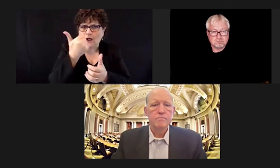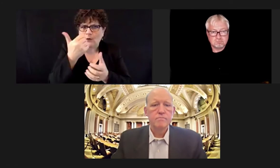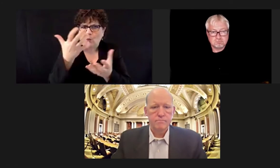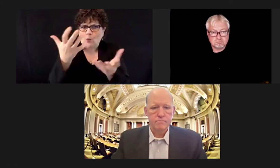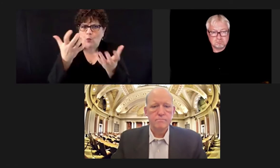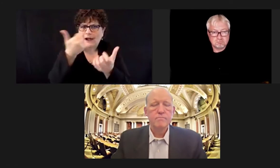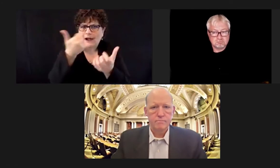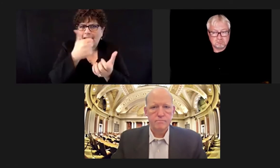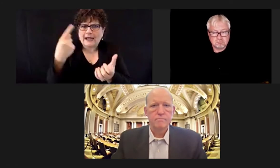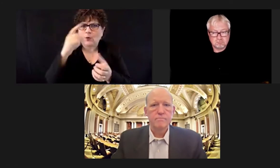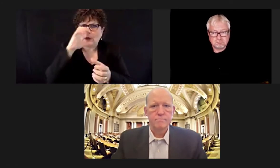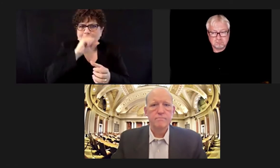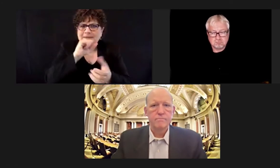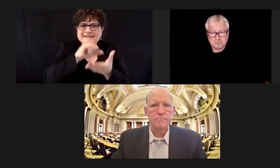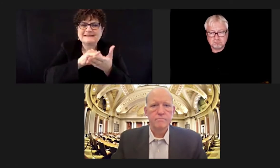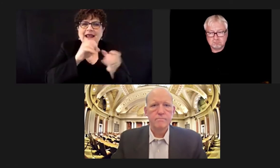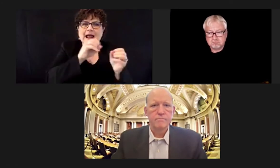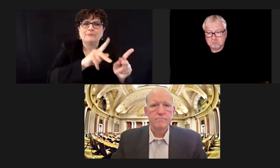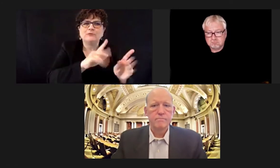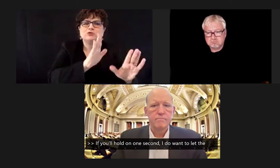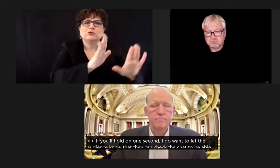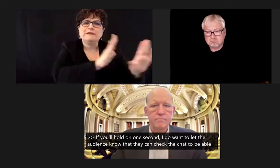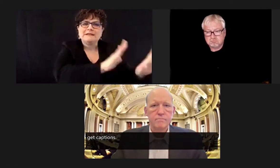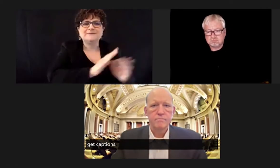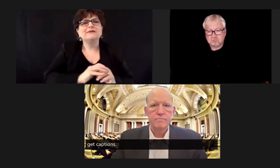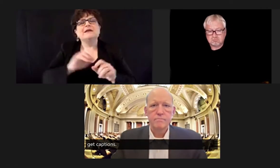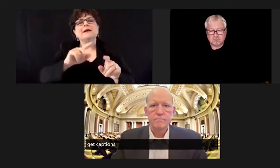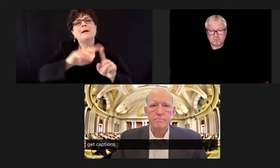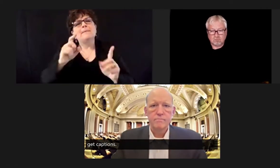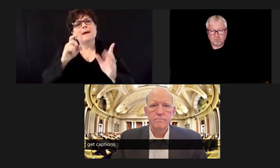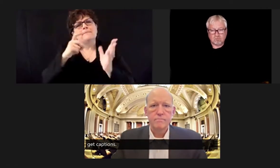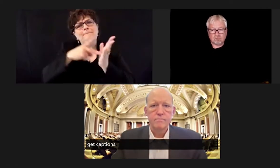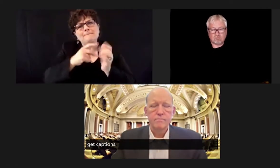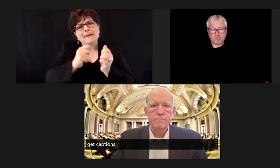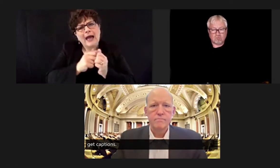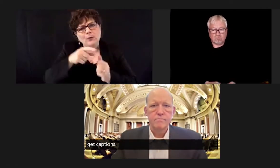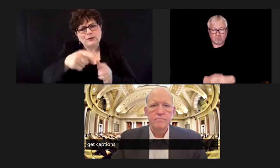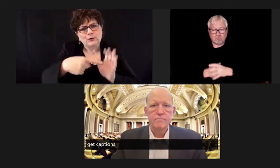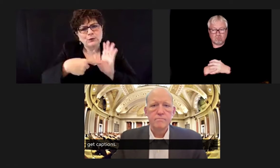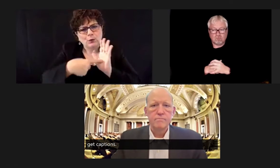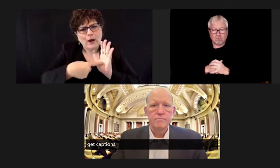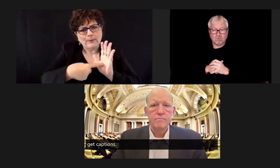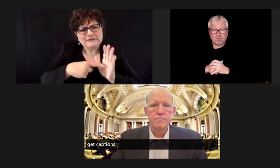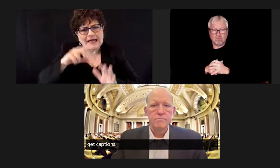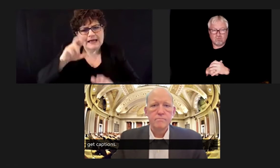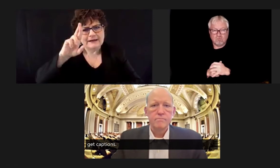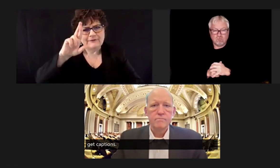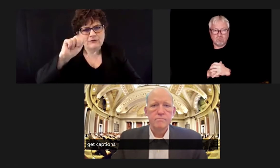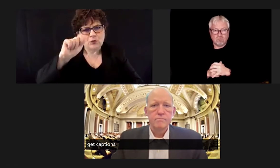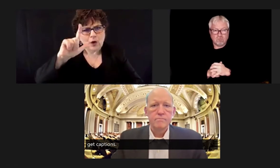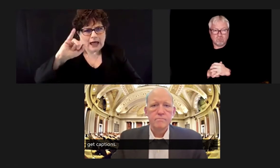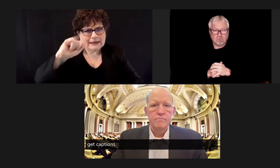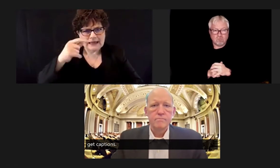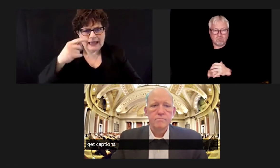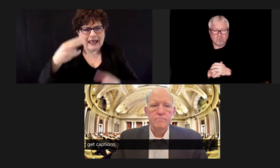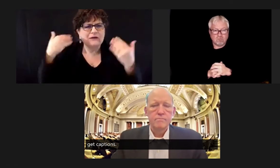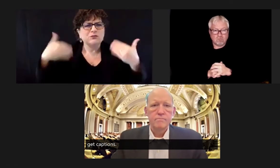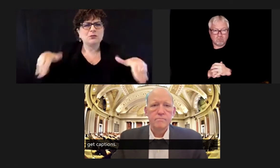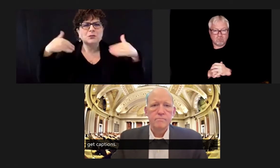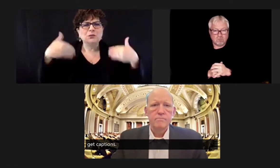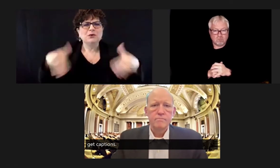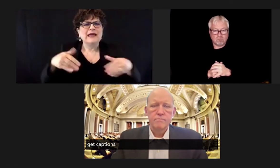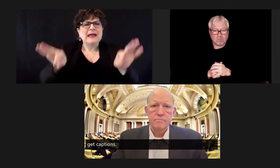get captions. If there are people that have missed that opportunity, we do just want people to know that they can